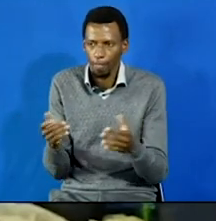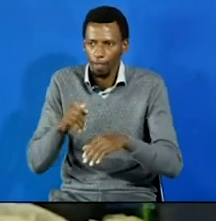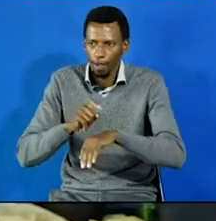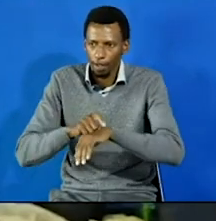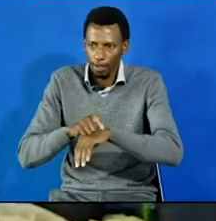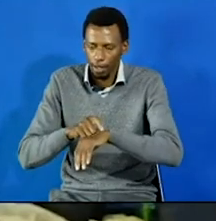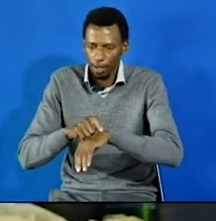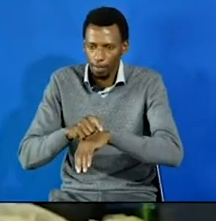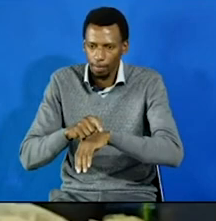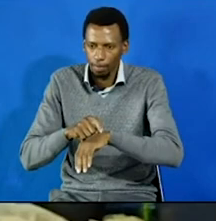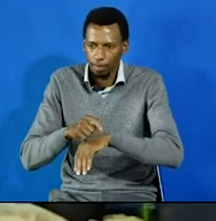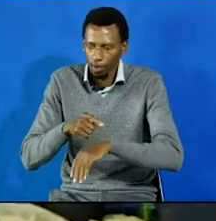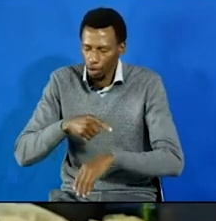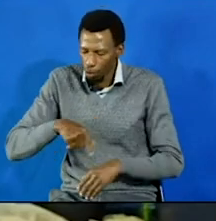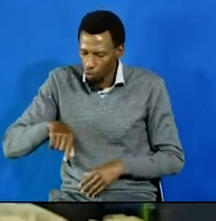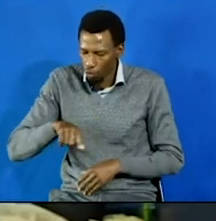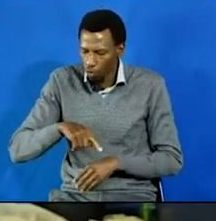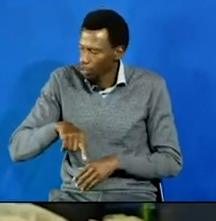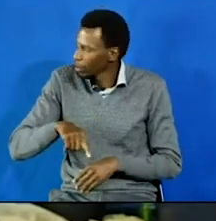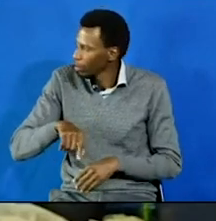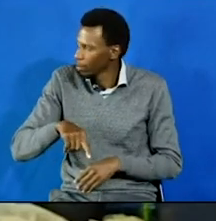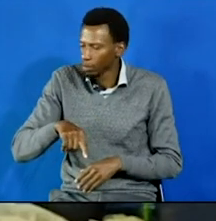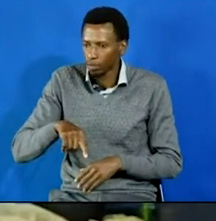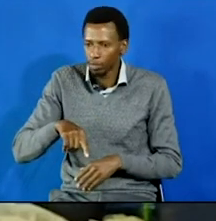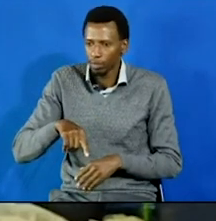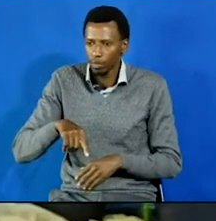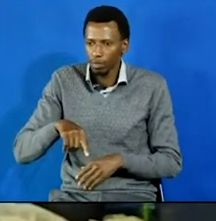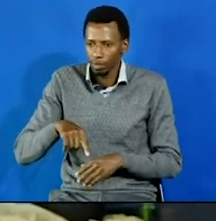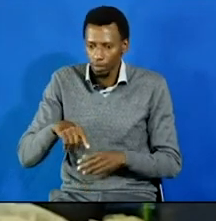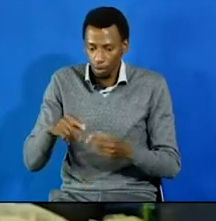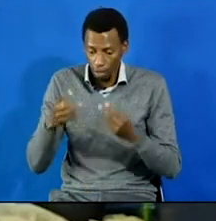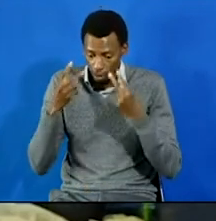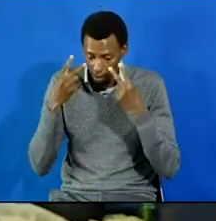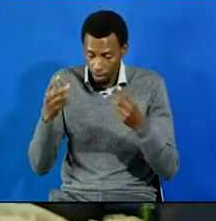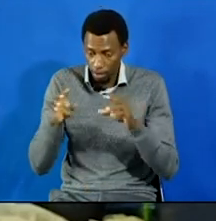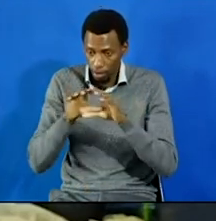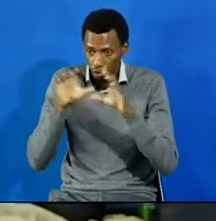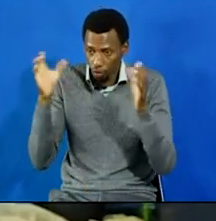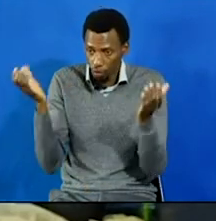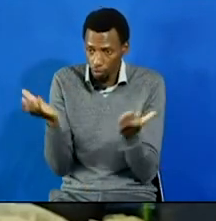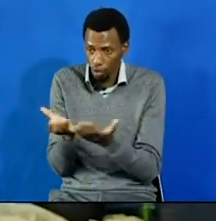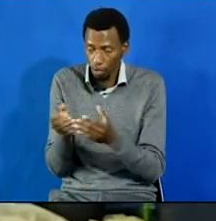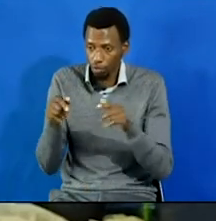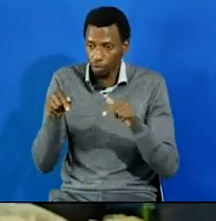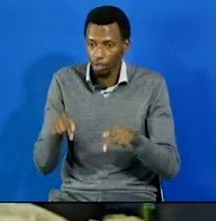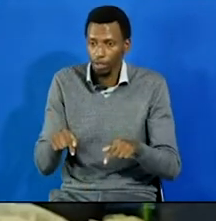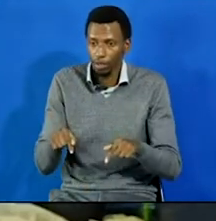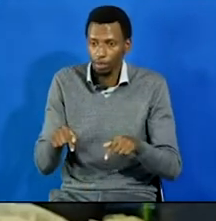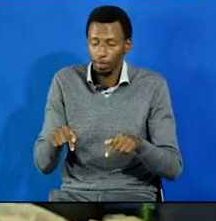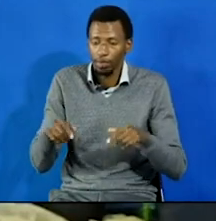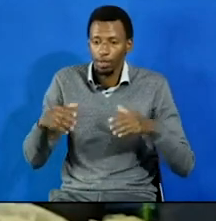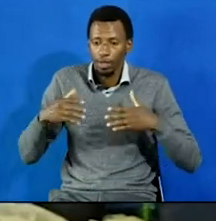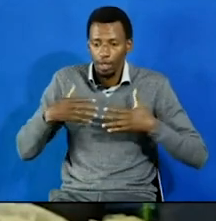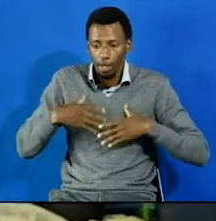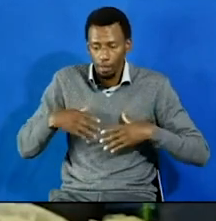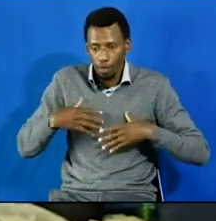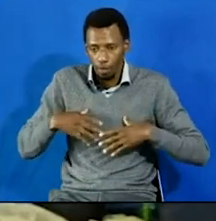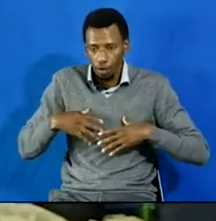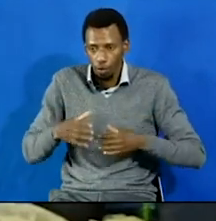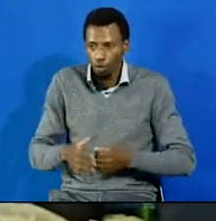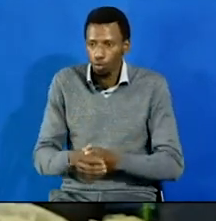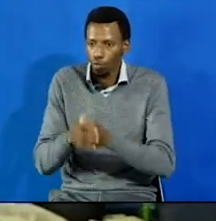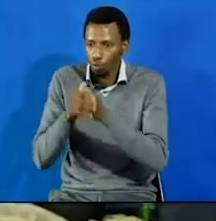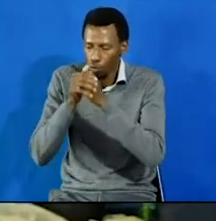when we look at the world we are living in today, people are